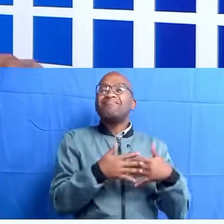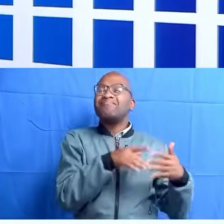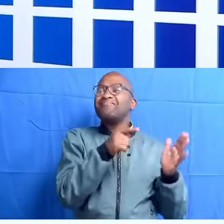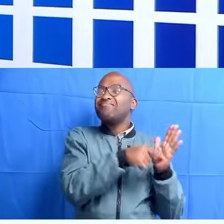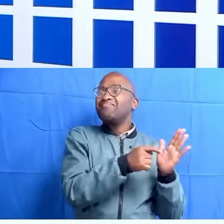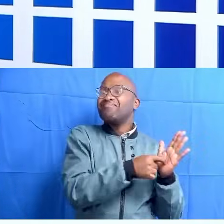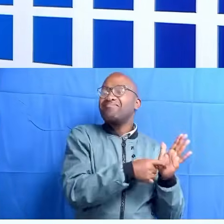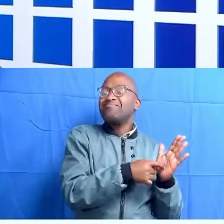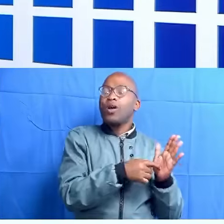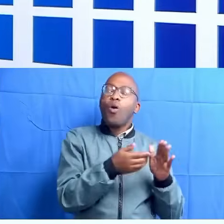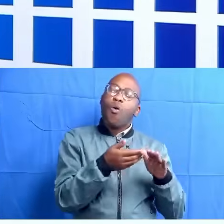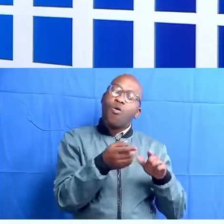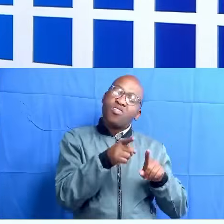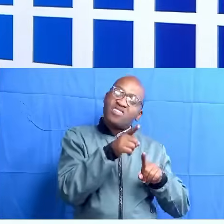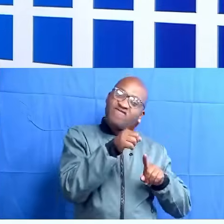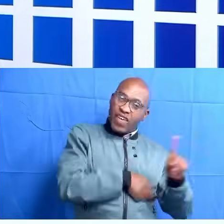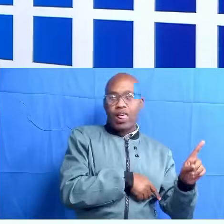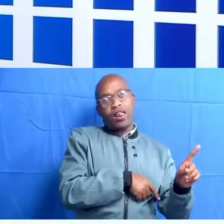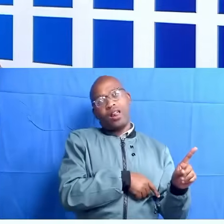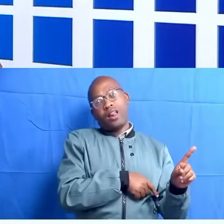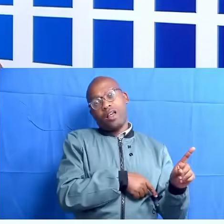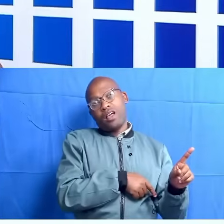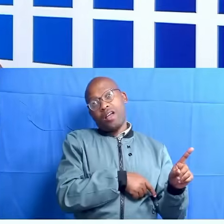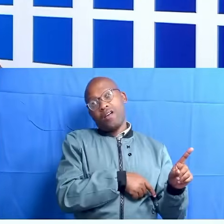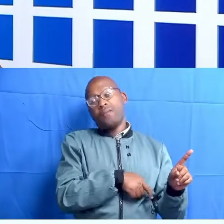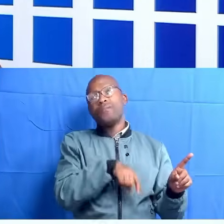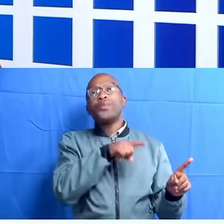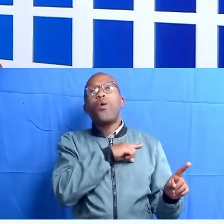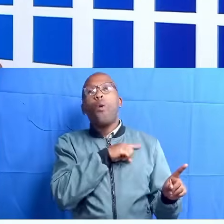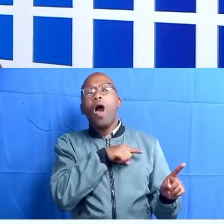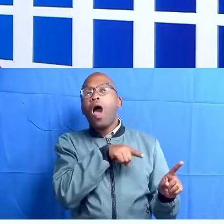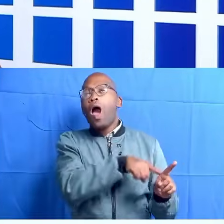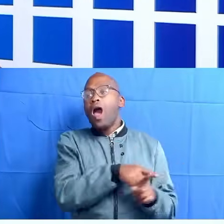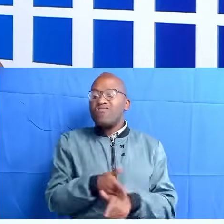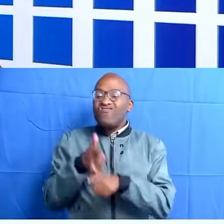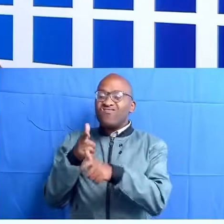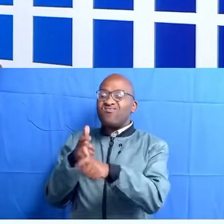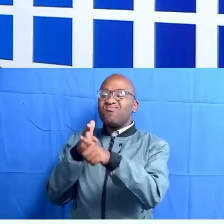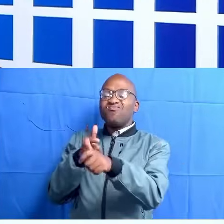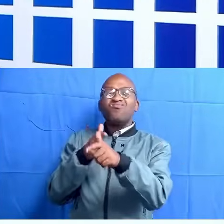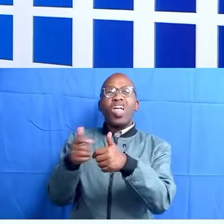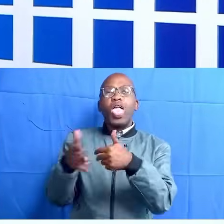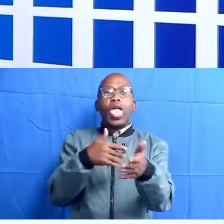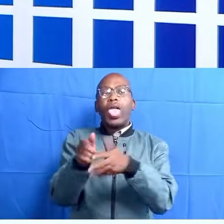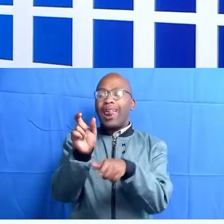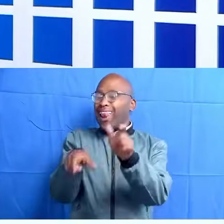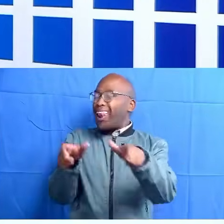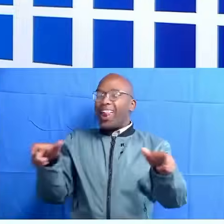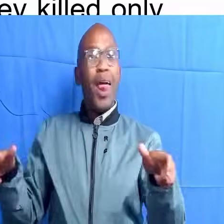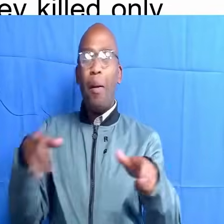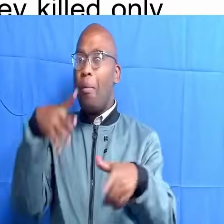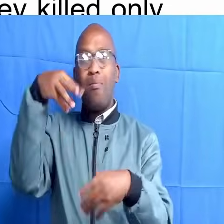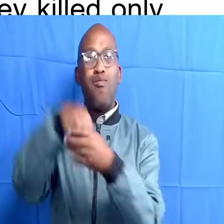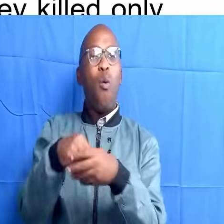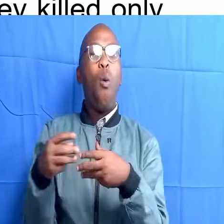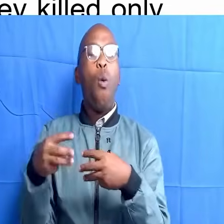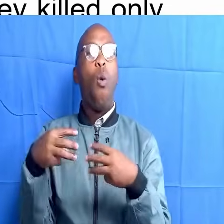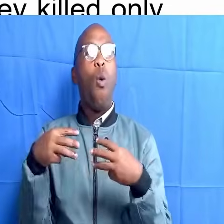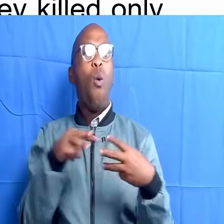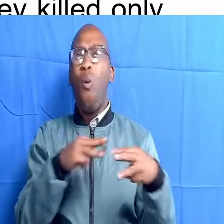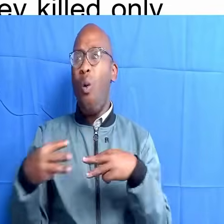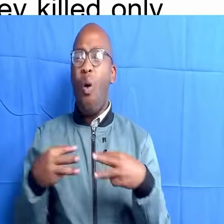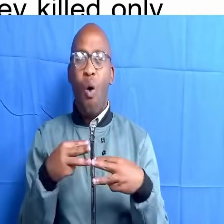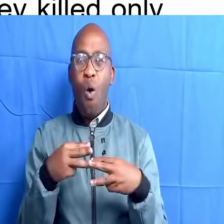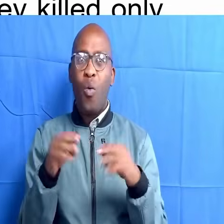was totally ineffective, because it ended up killing innocent people. You can imagine